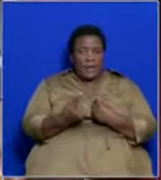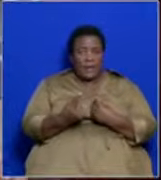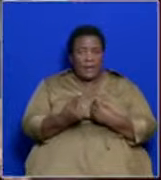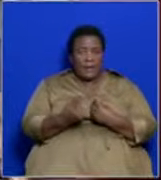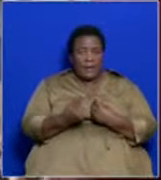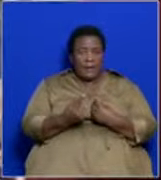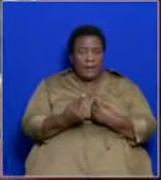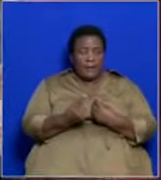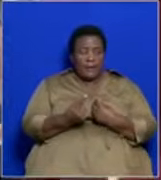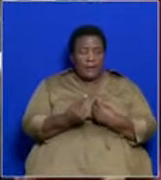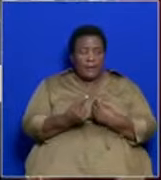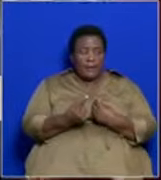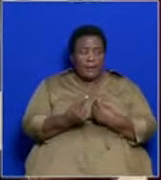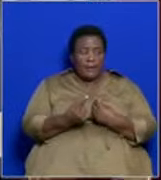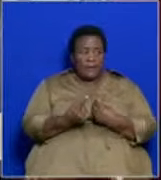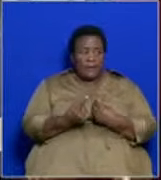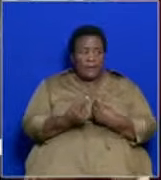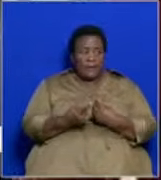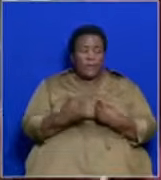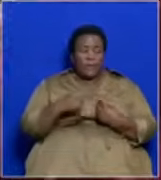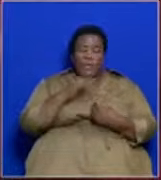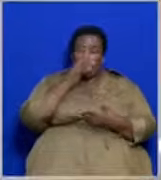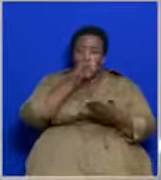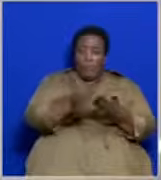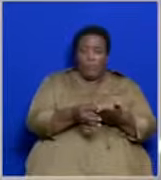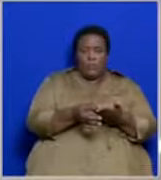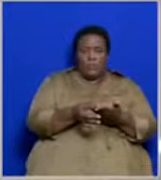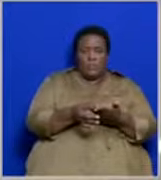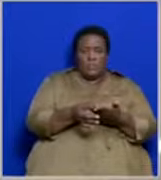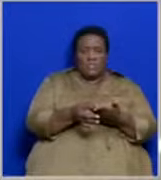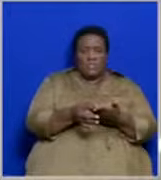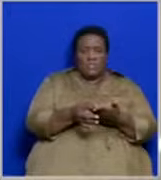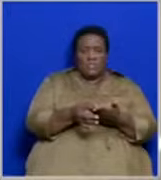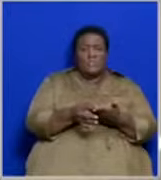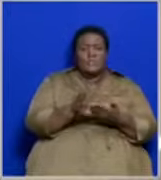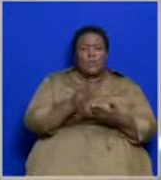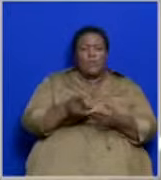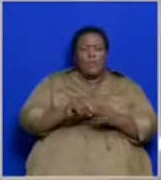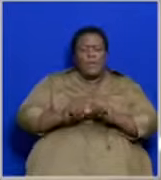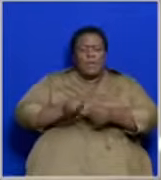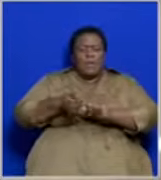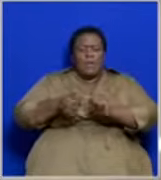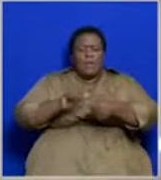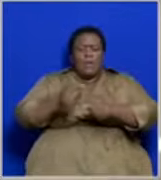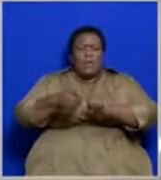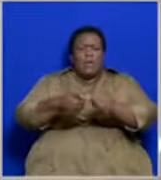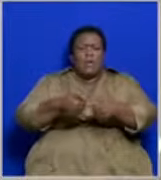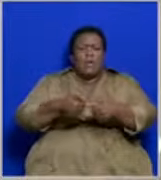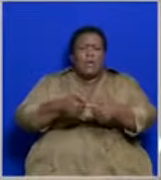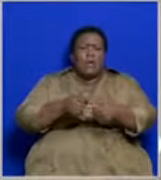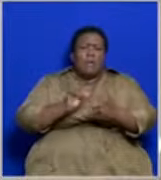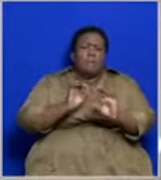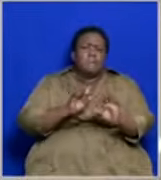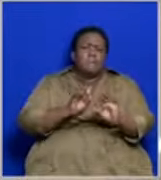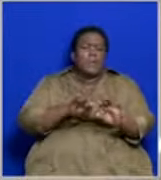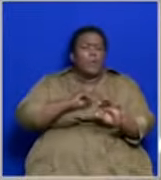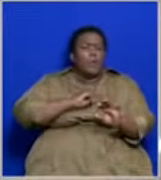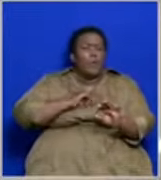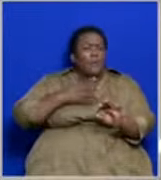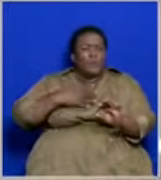We propose they won't exactly be in order, commissioners, but so not to disrupt the numbering. We